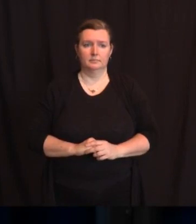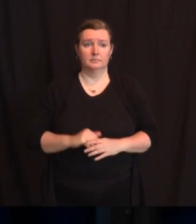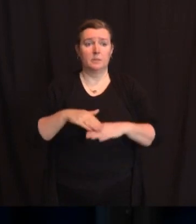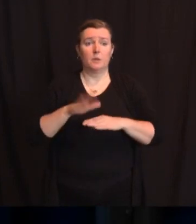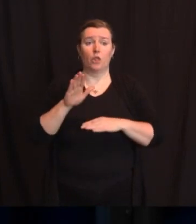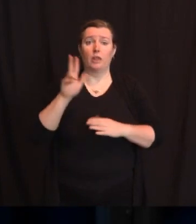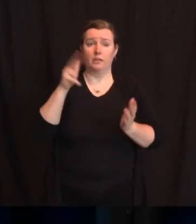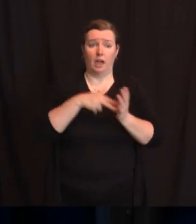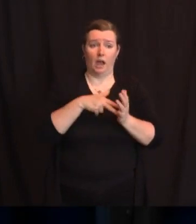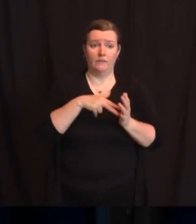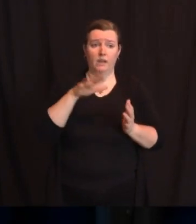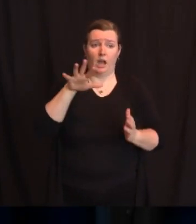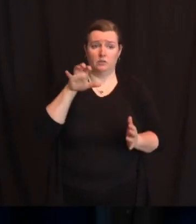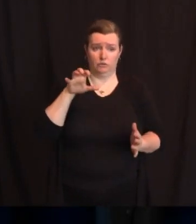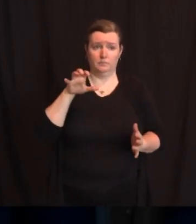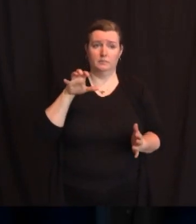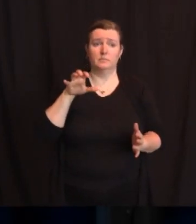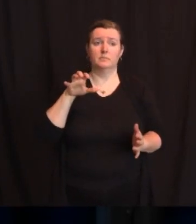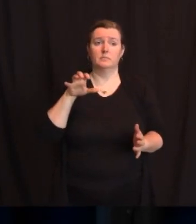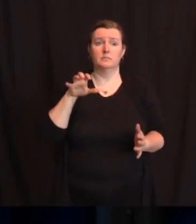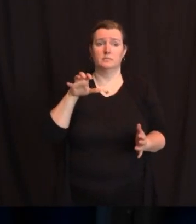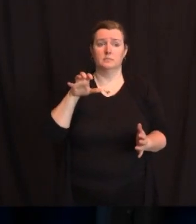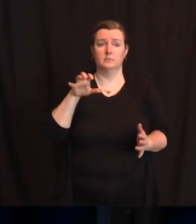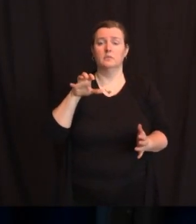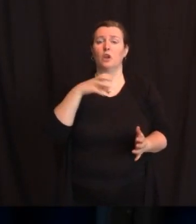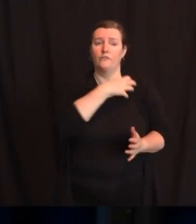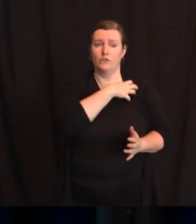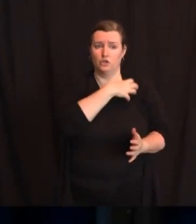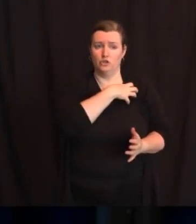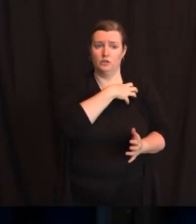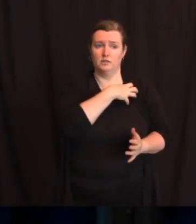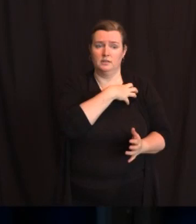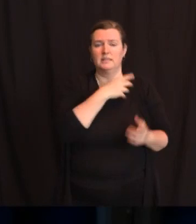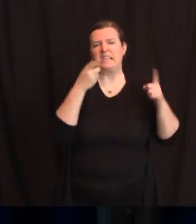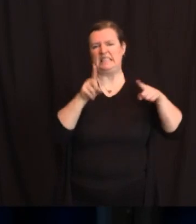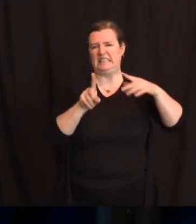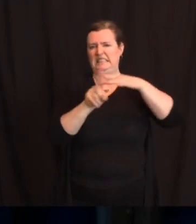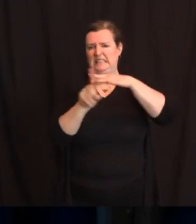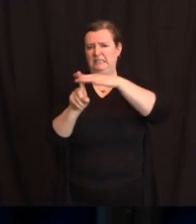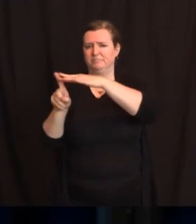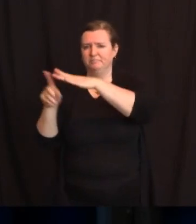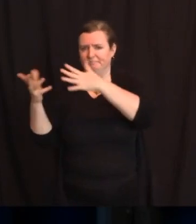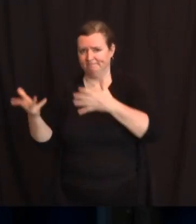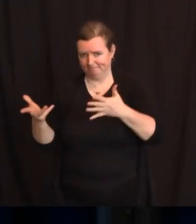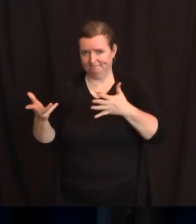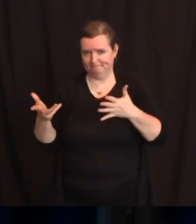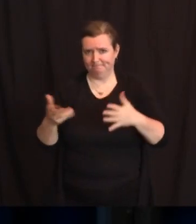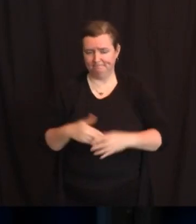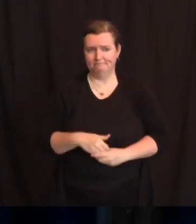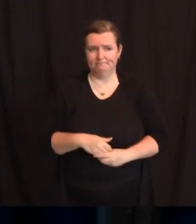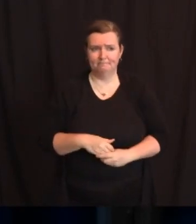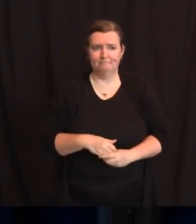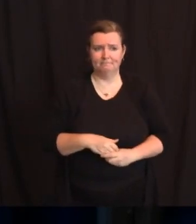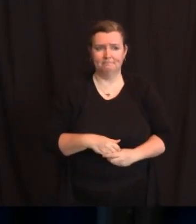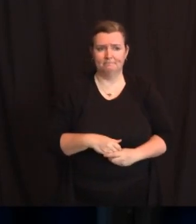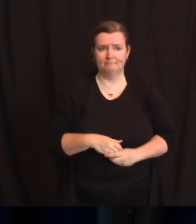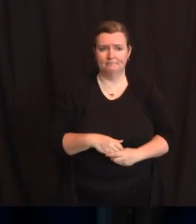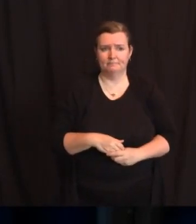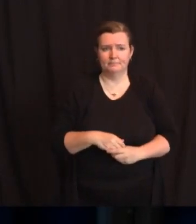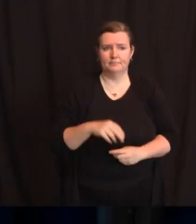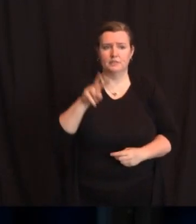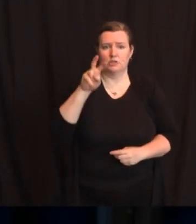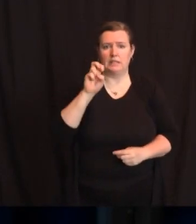enforcement incidents since the first executive orders went into place. Of those, 262 of them have risen to